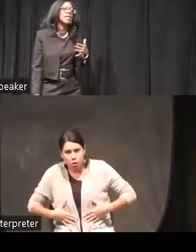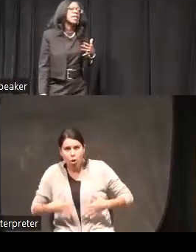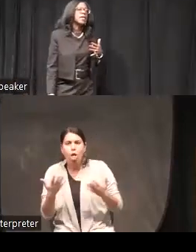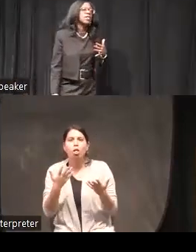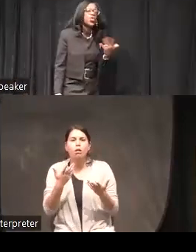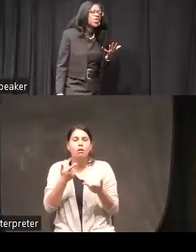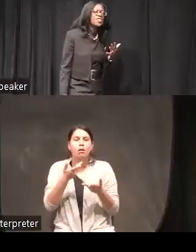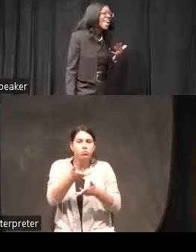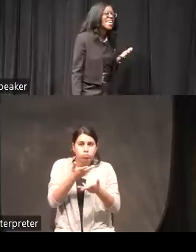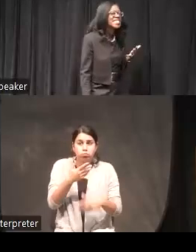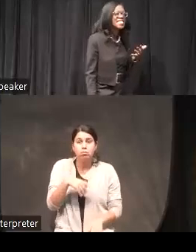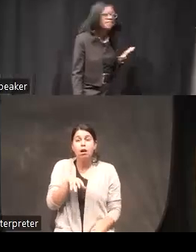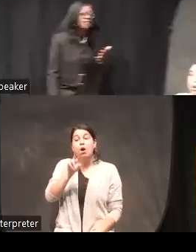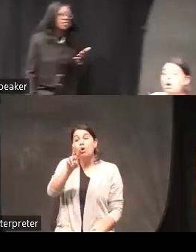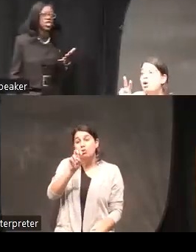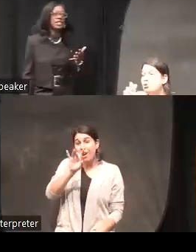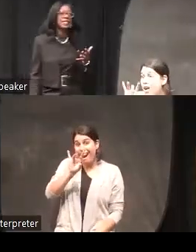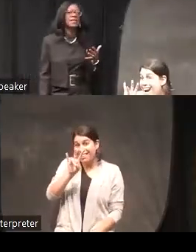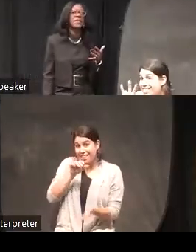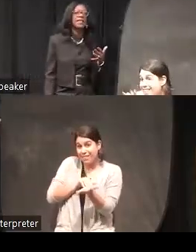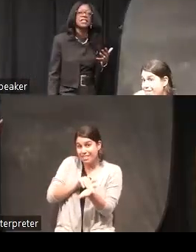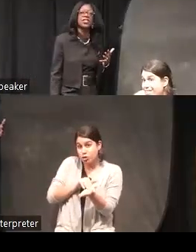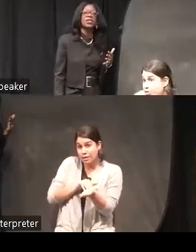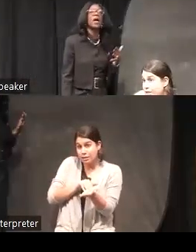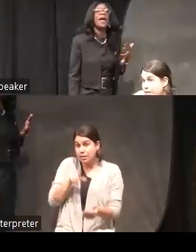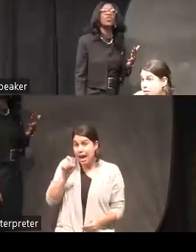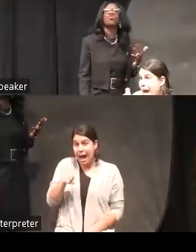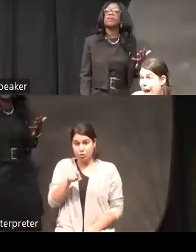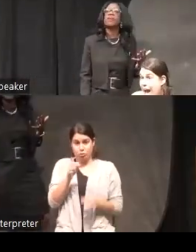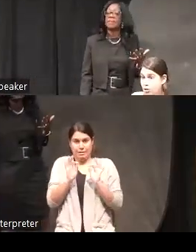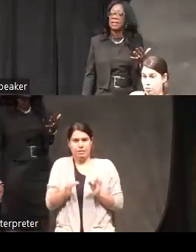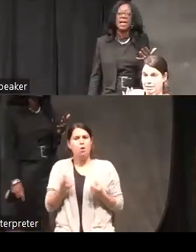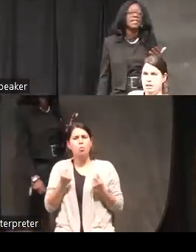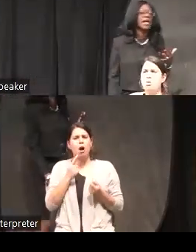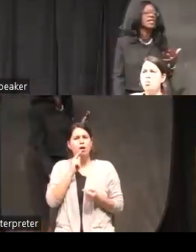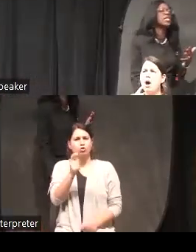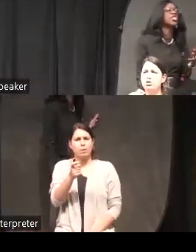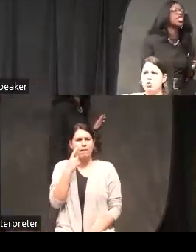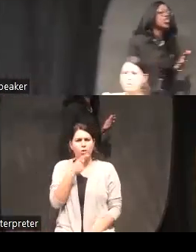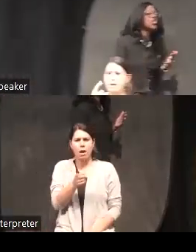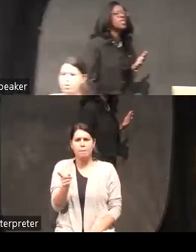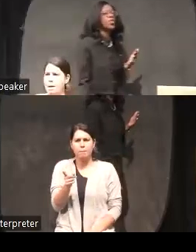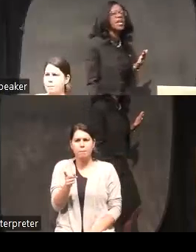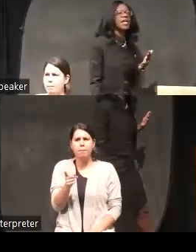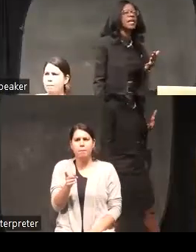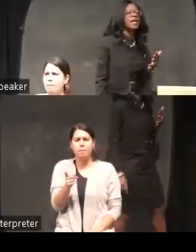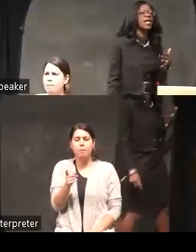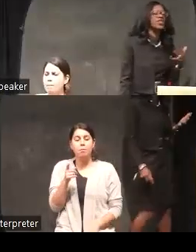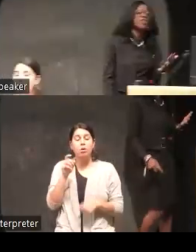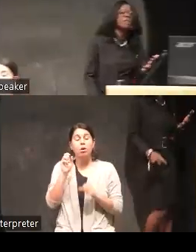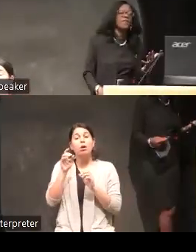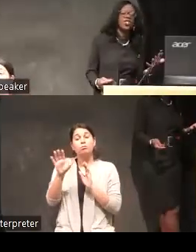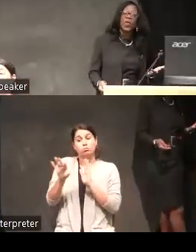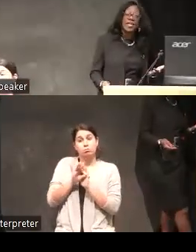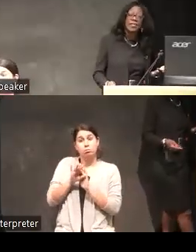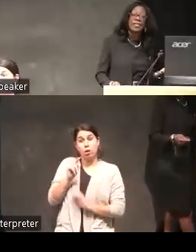the 287 physicians had to make a decision about treatment. They got to choose between the